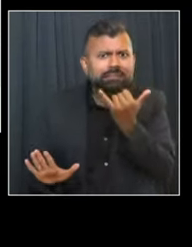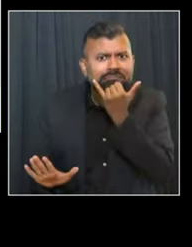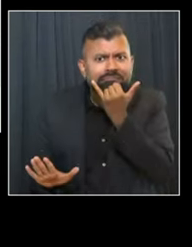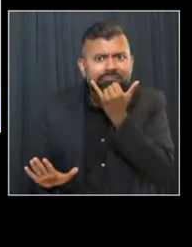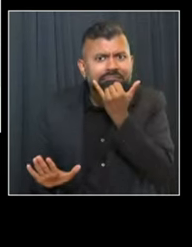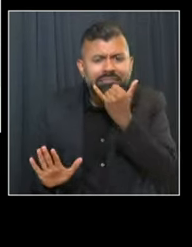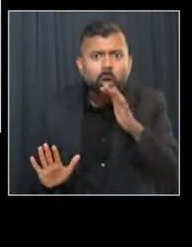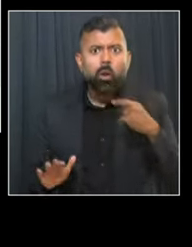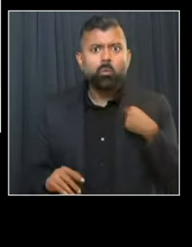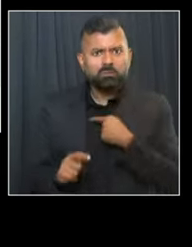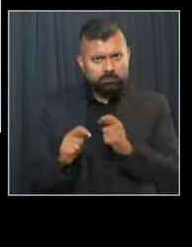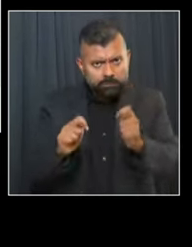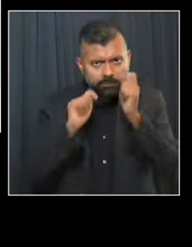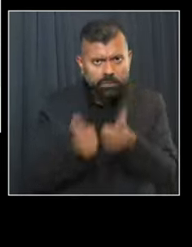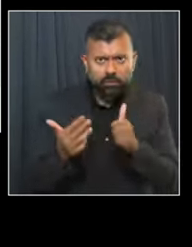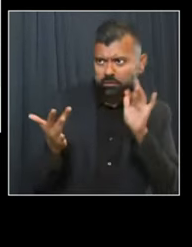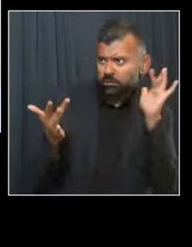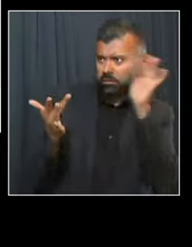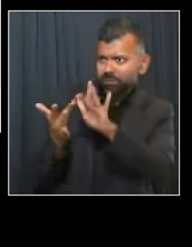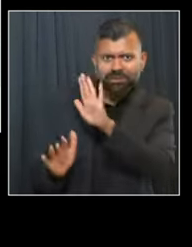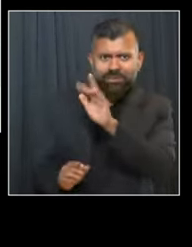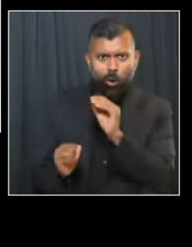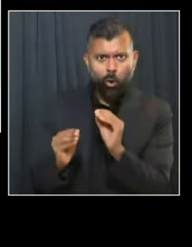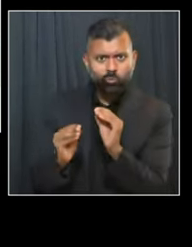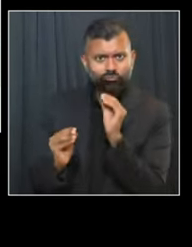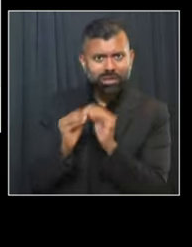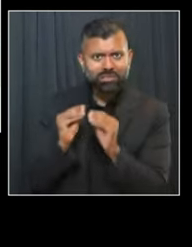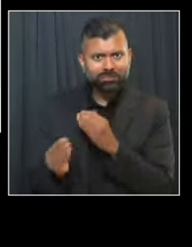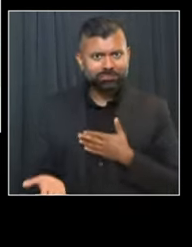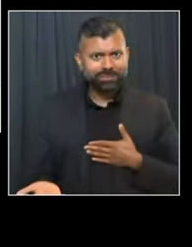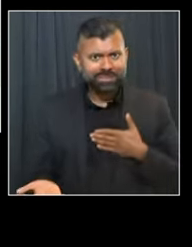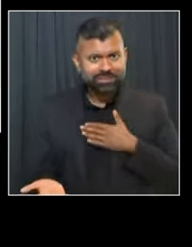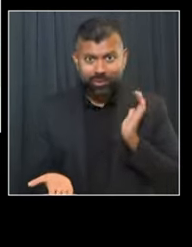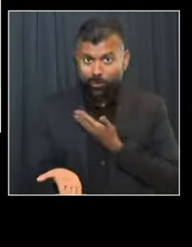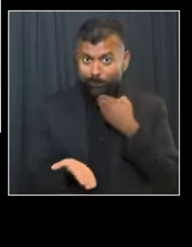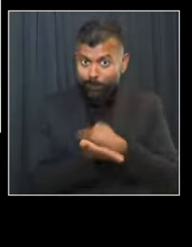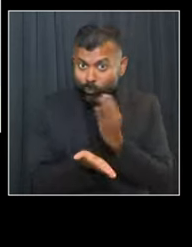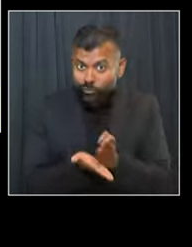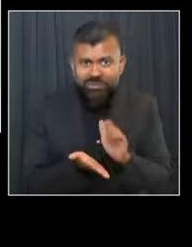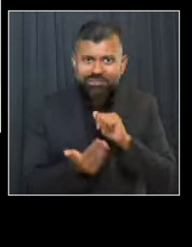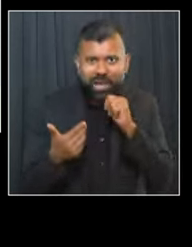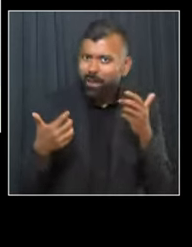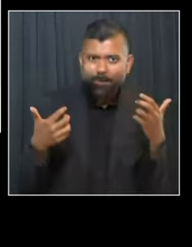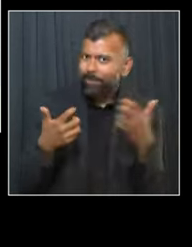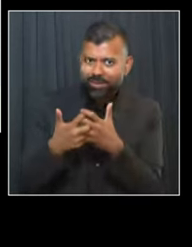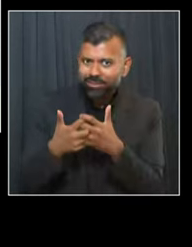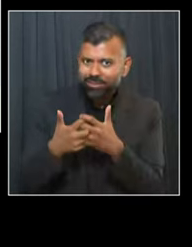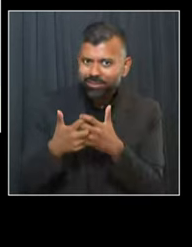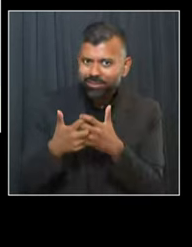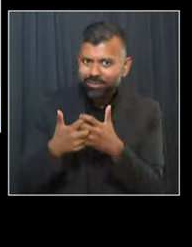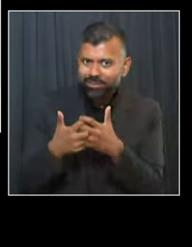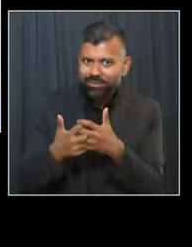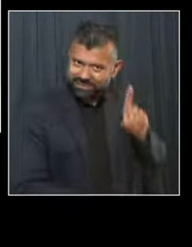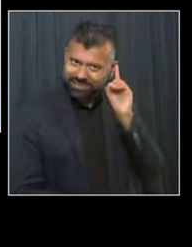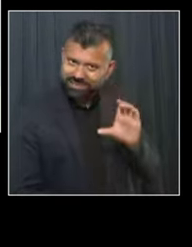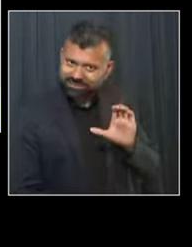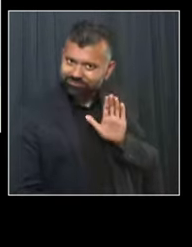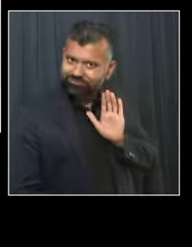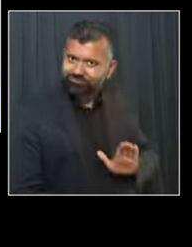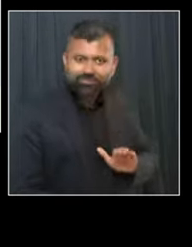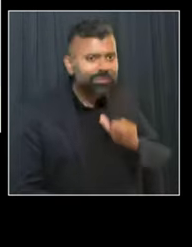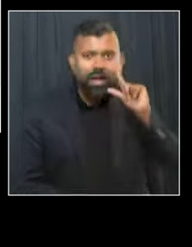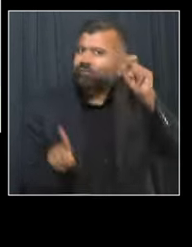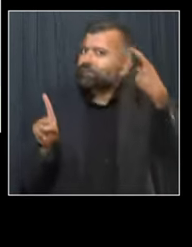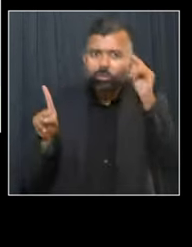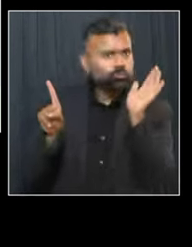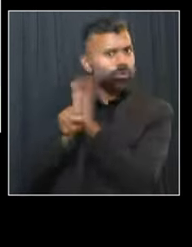be able to educate members on the Hill that our budget is different, that these are our locally generated tax dollars that we be prevented from spending, not